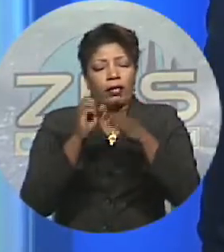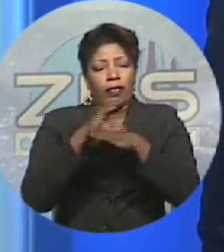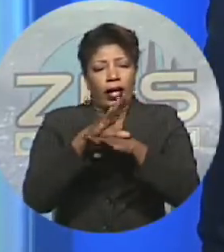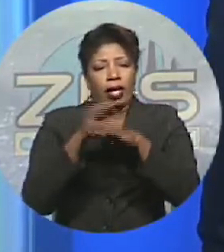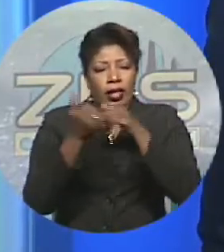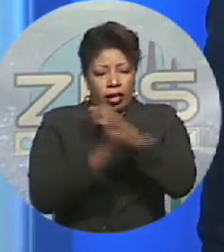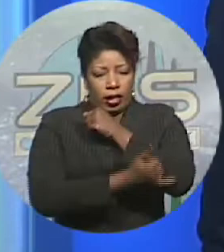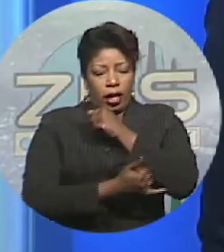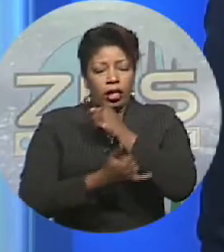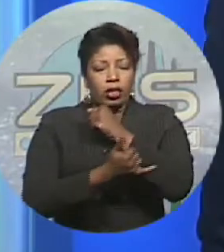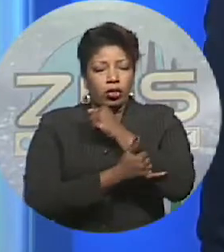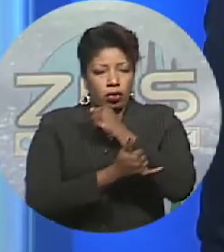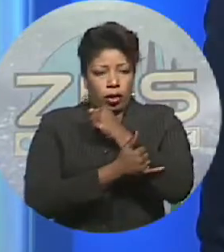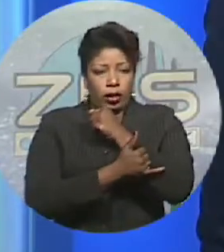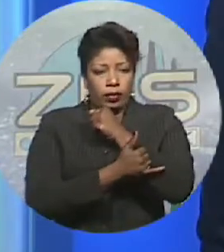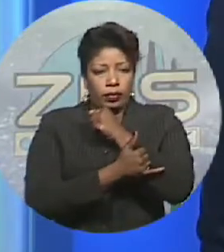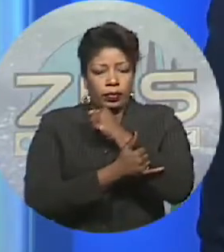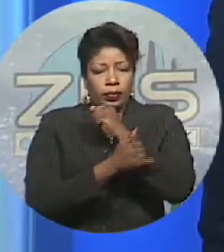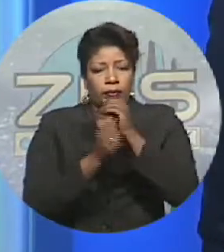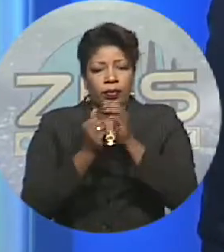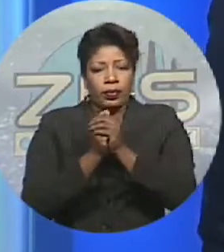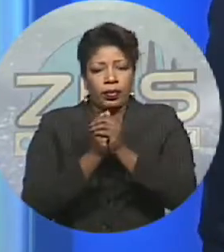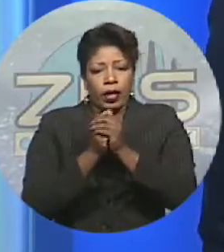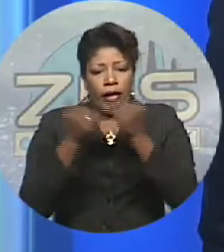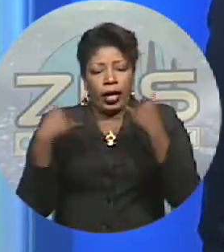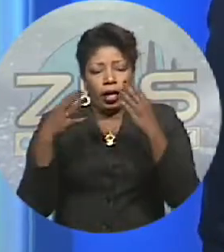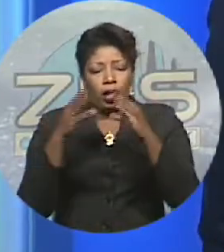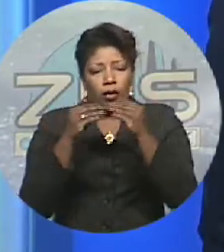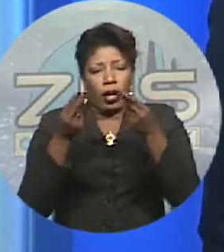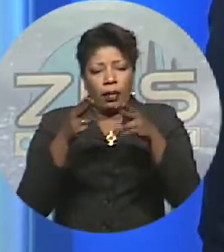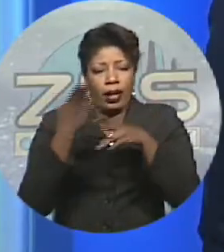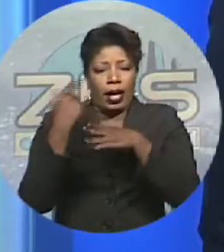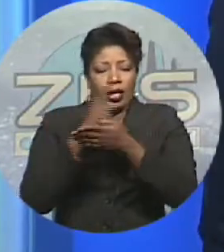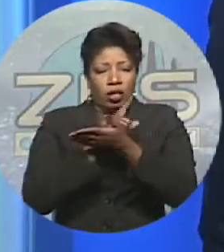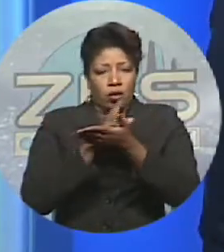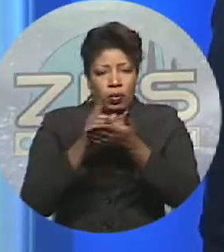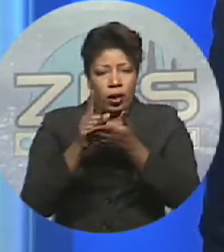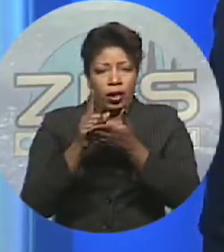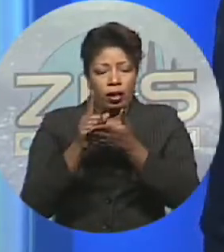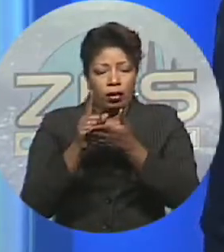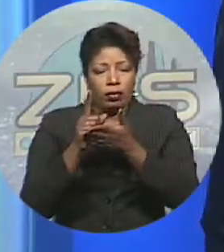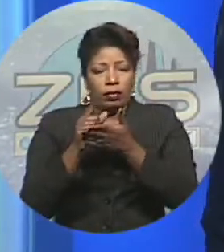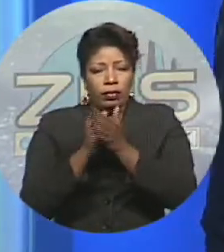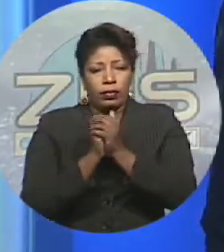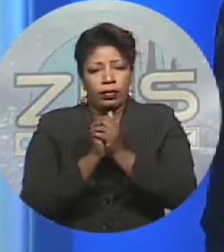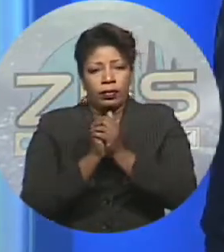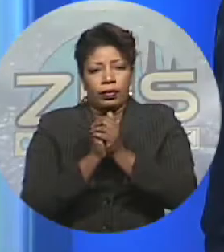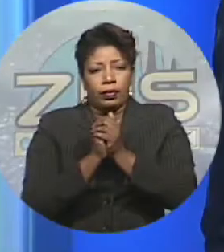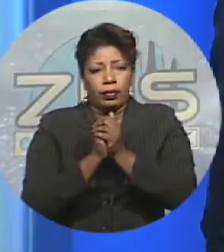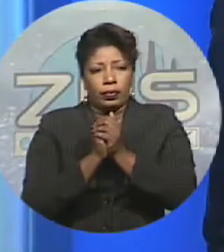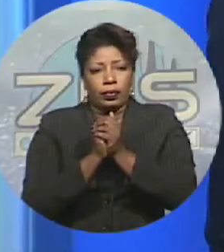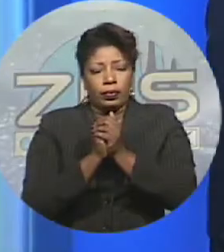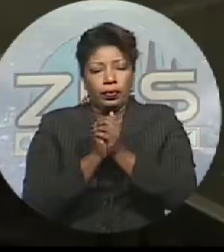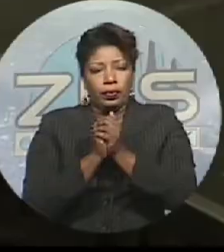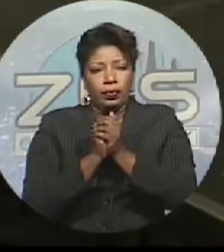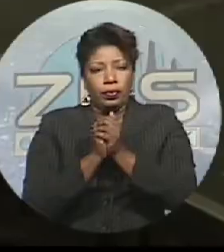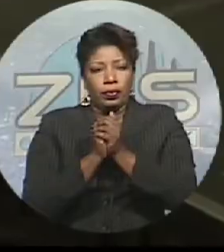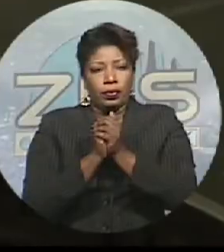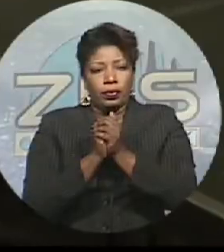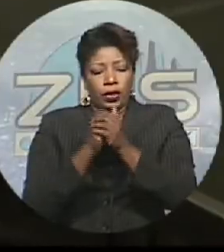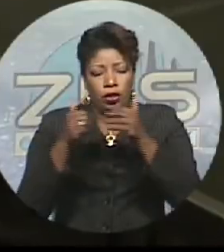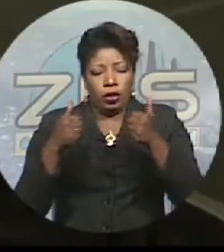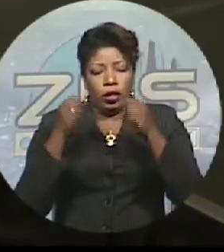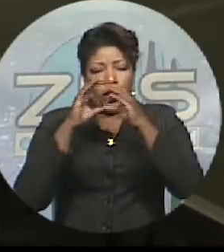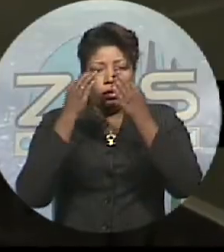of the Caribbean Correctional Training Conference held last week at the British Colonial Hilton. Here's Carla Palmer. Youth